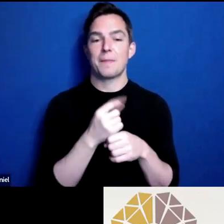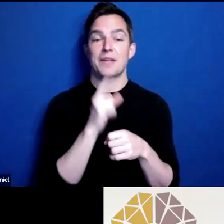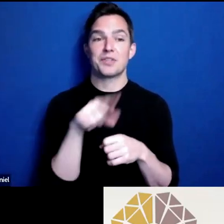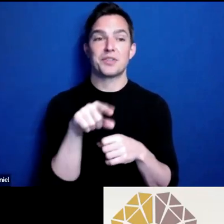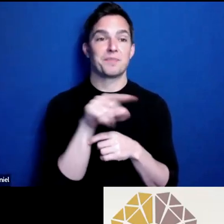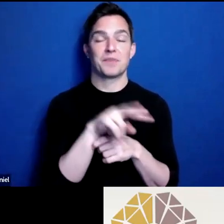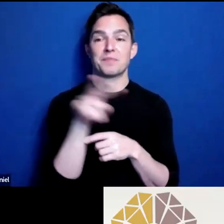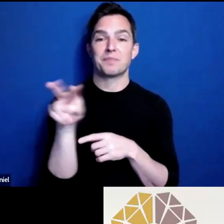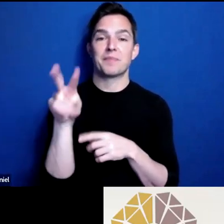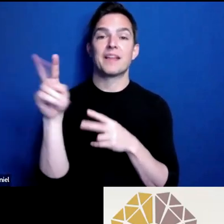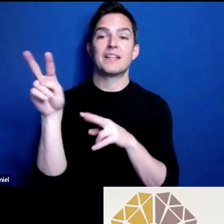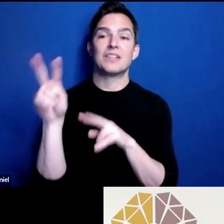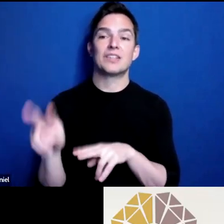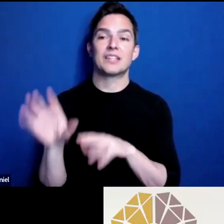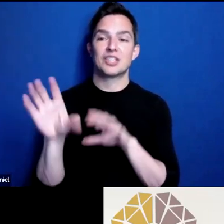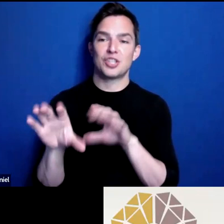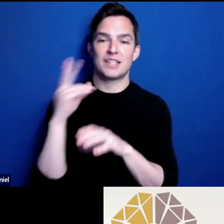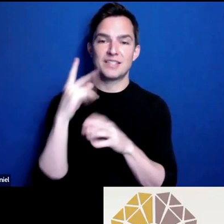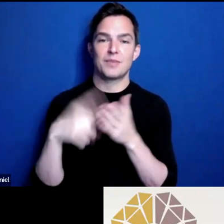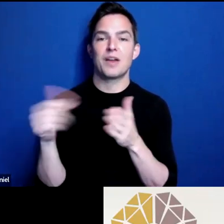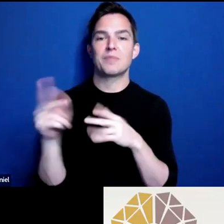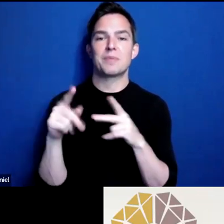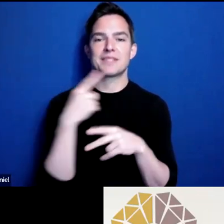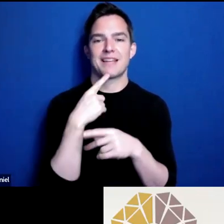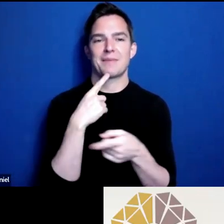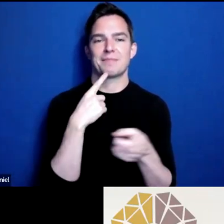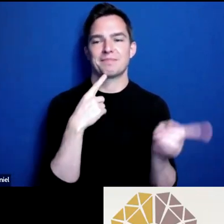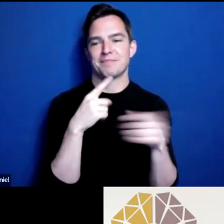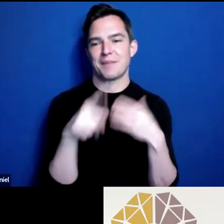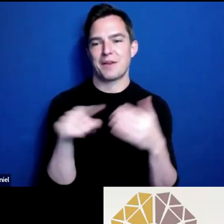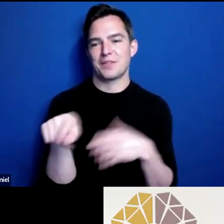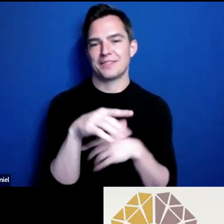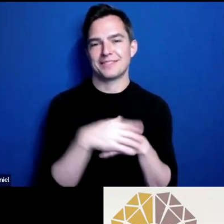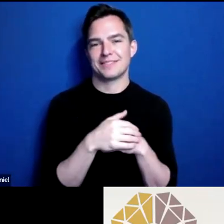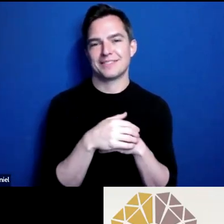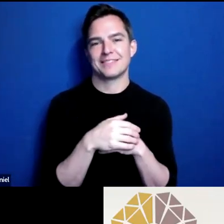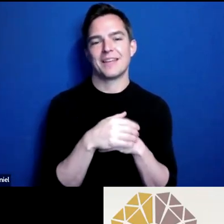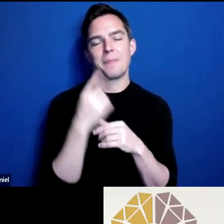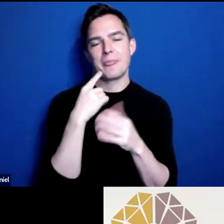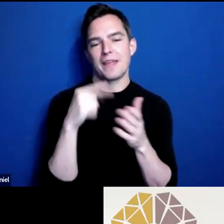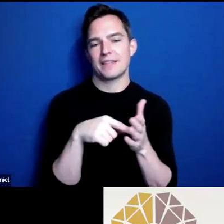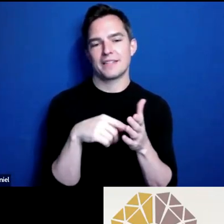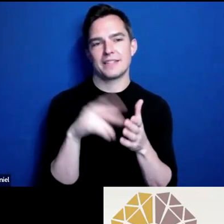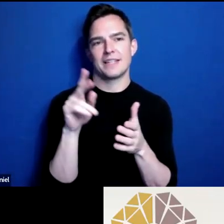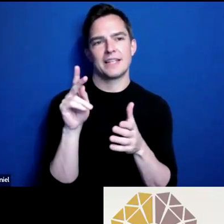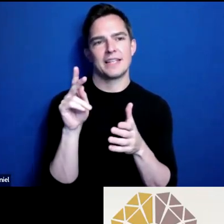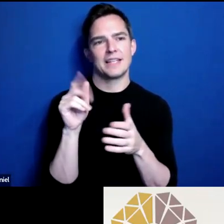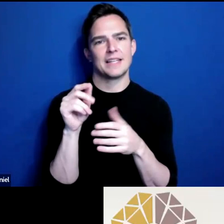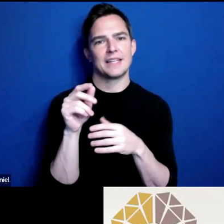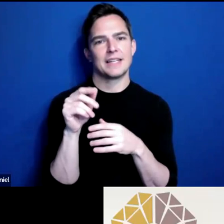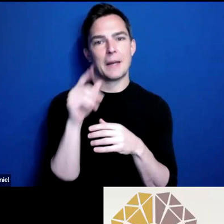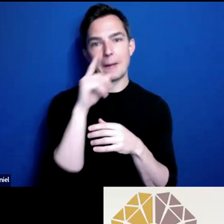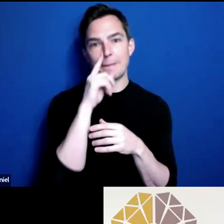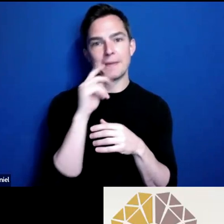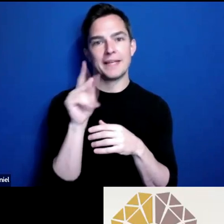to, go visit the chat to see what others are saying about you. But I think this was Kay, and I'm not going to remember